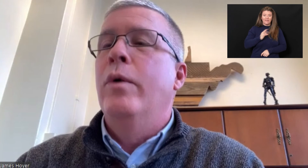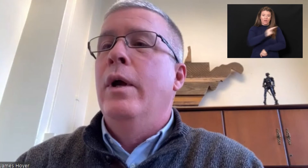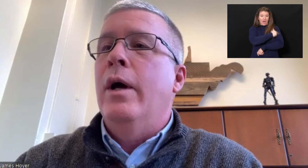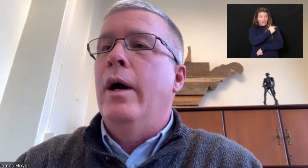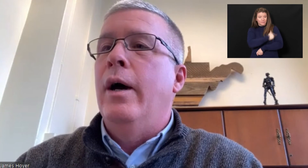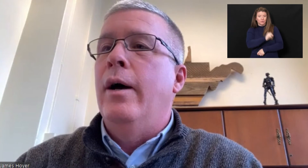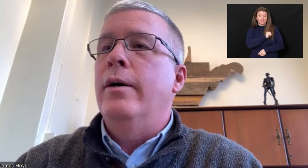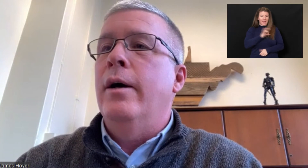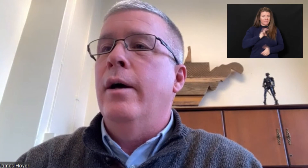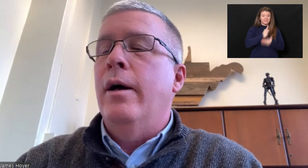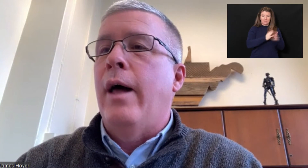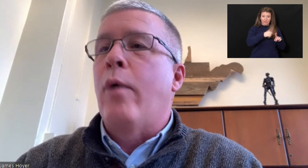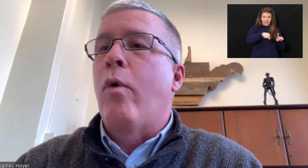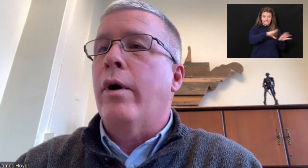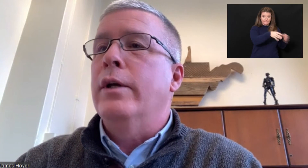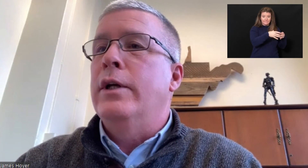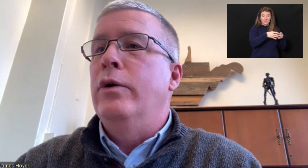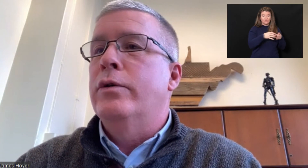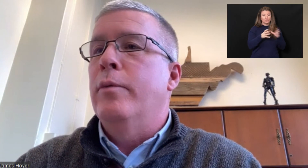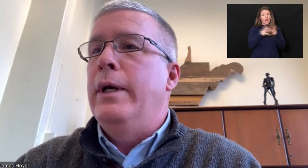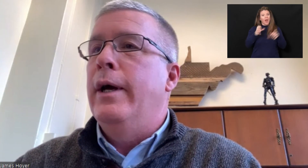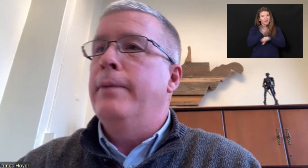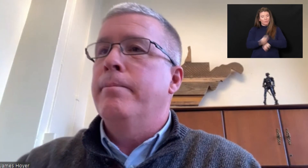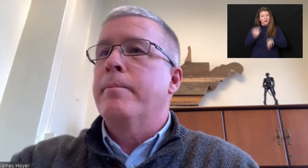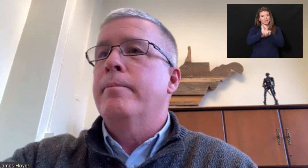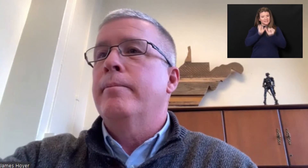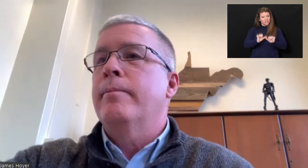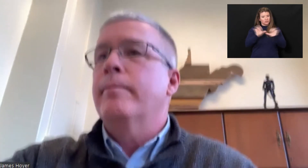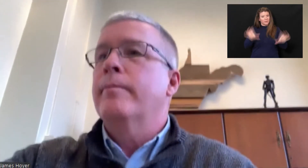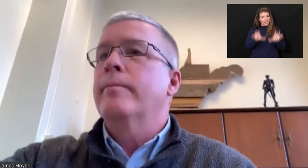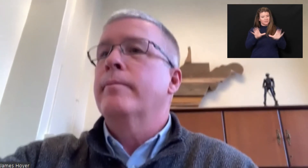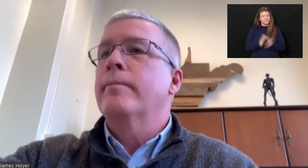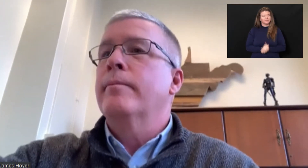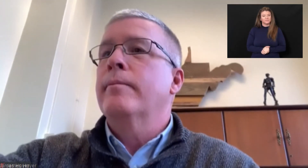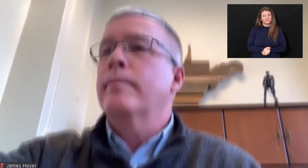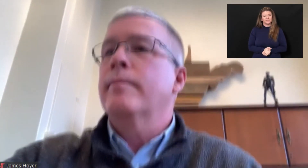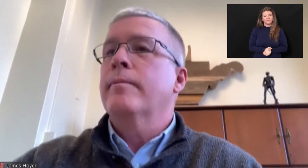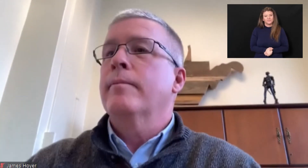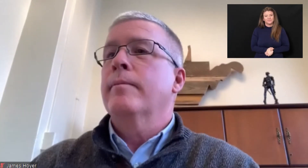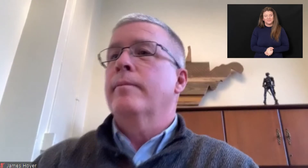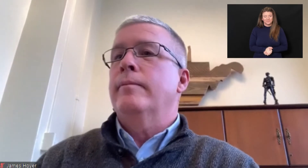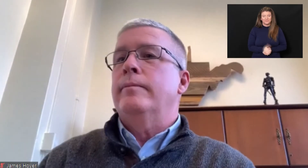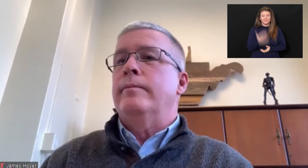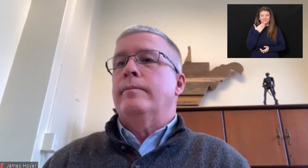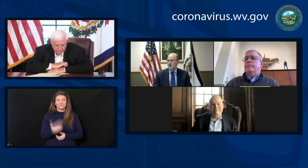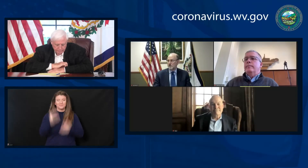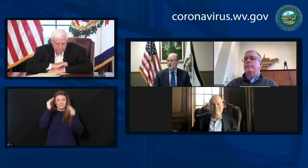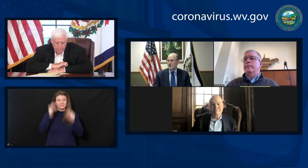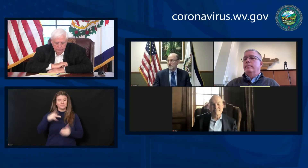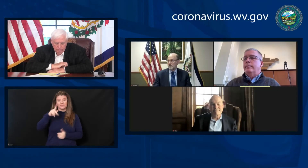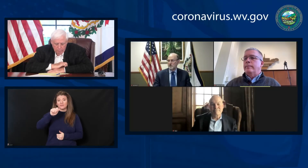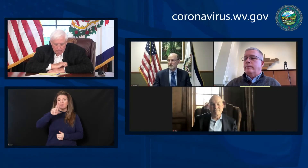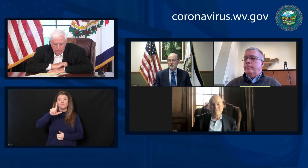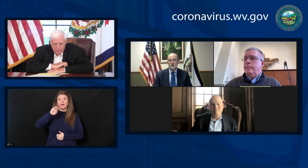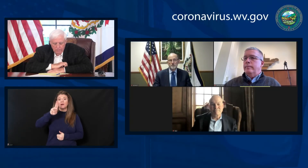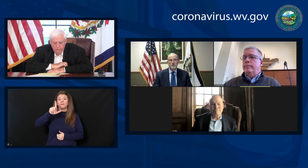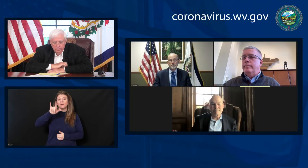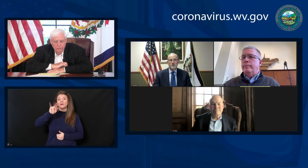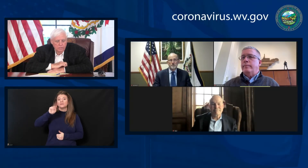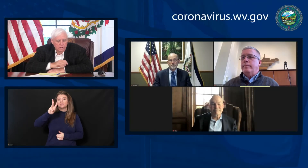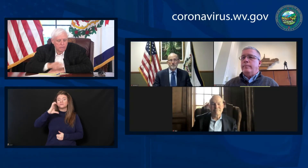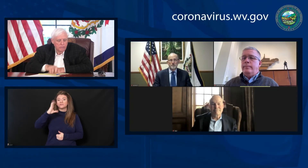So a lot of work continues to be done. All right, thank you, Kenny. Next to Paul Mullen with